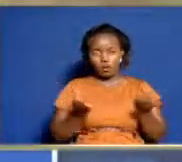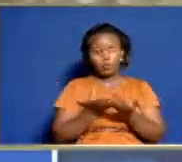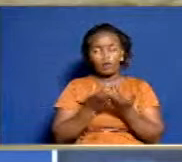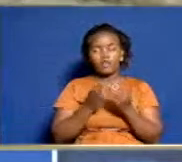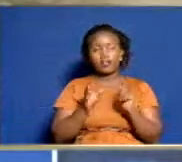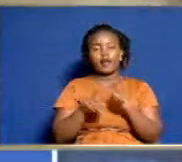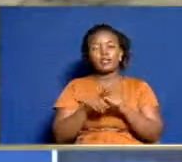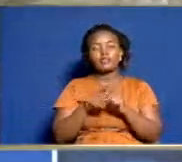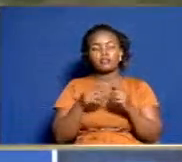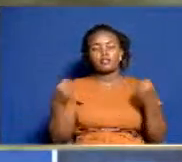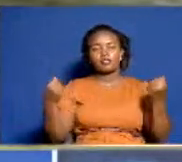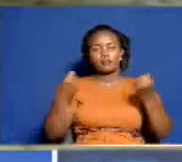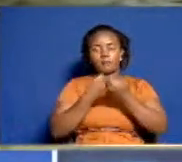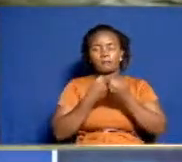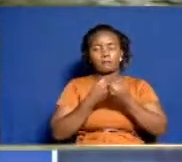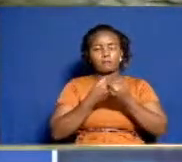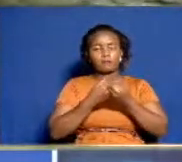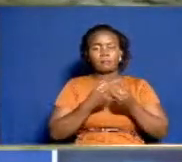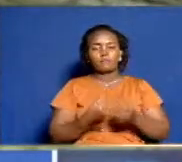Rally Championship.